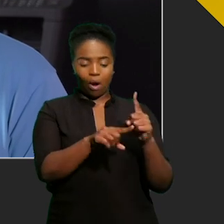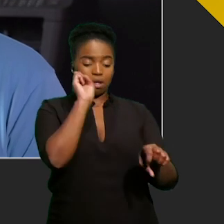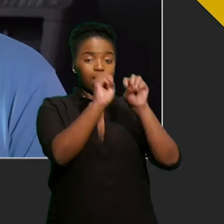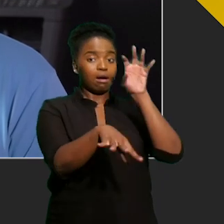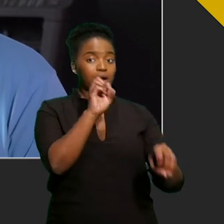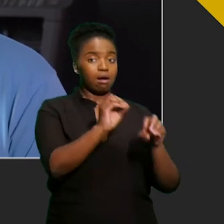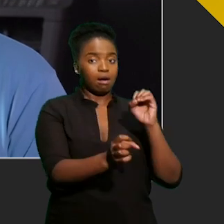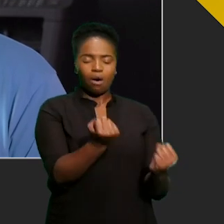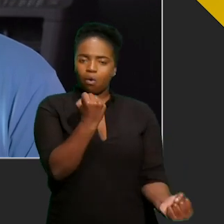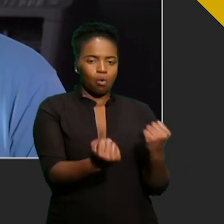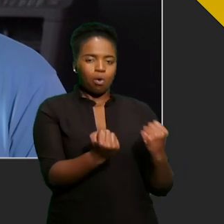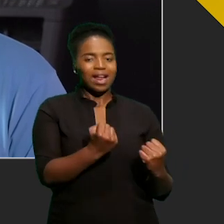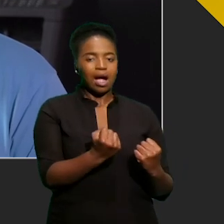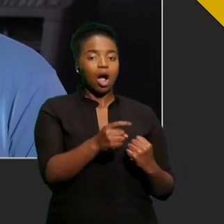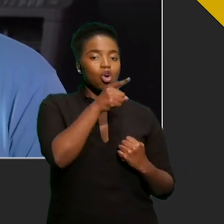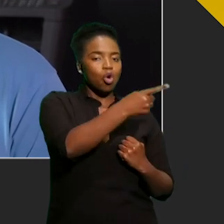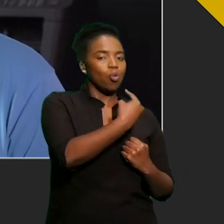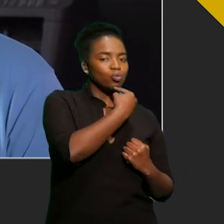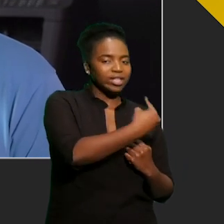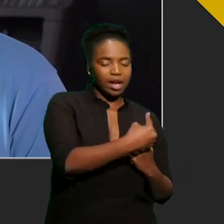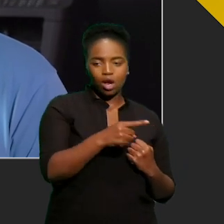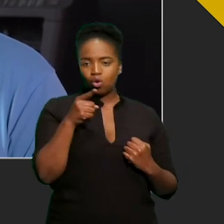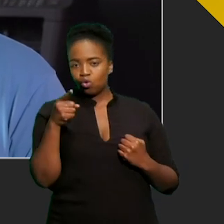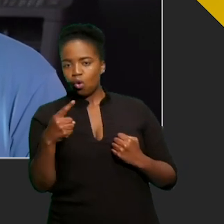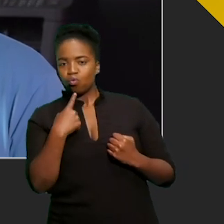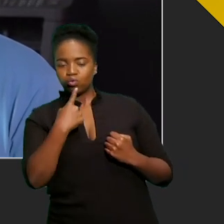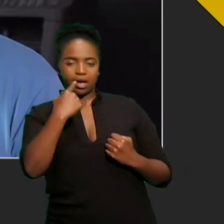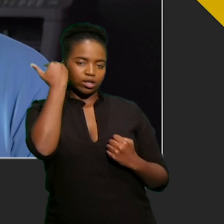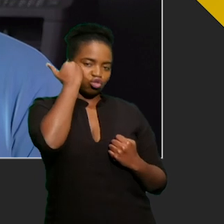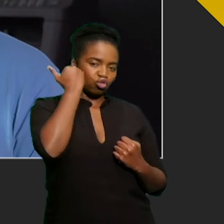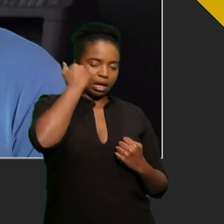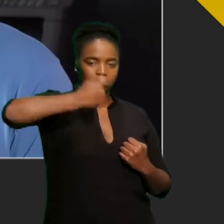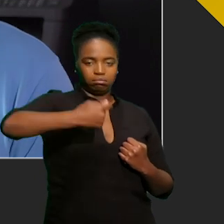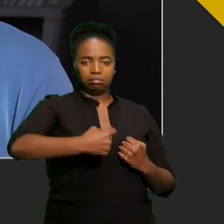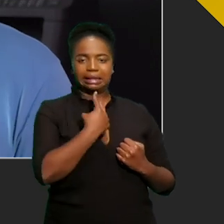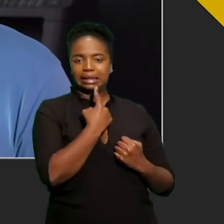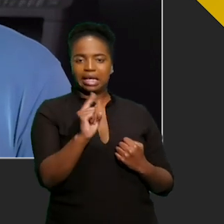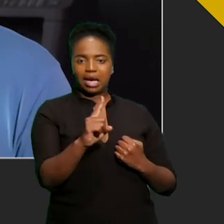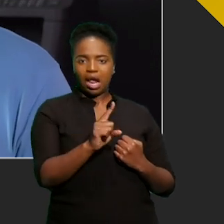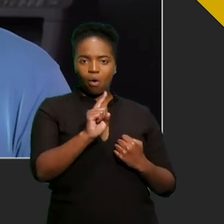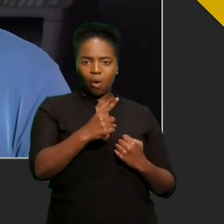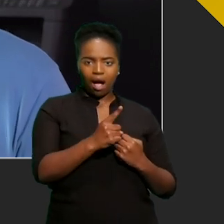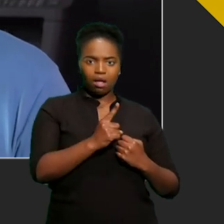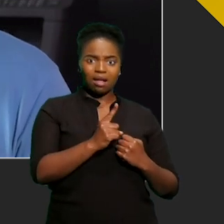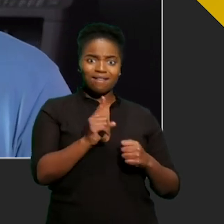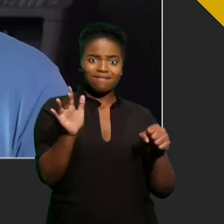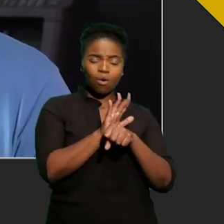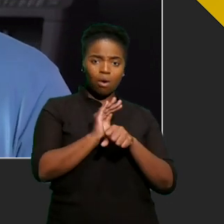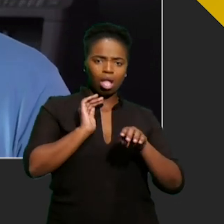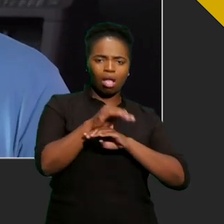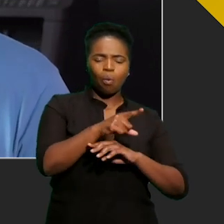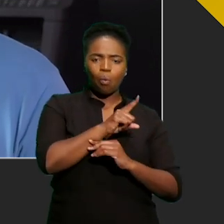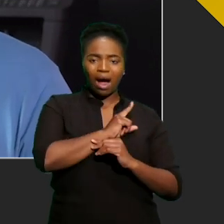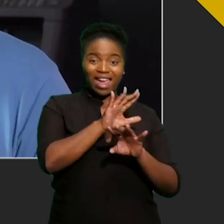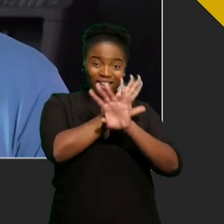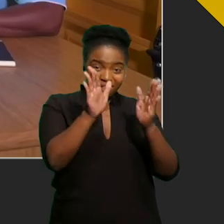anything. Ufanele afake nje ukuthi ubani otheni ecourt, ijudge lathini noma imagistrate. So you cannot doubt that information ngoba futhi